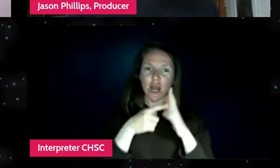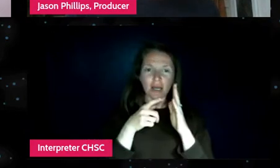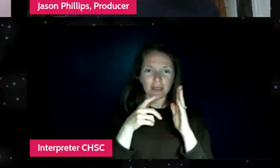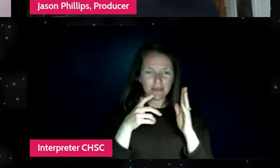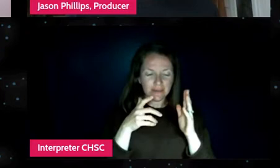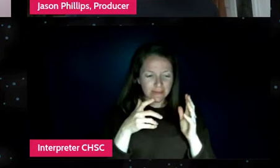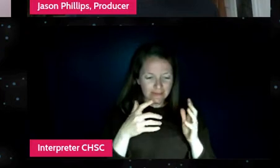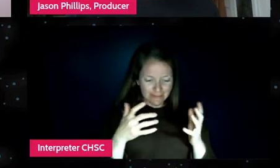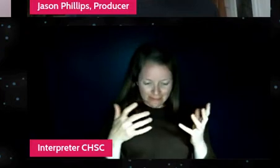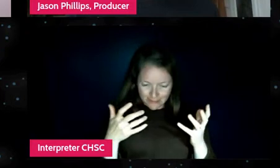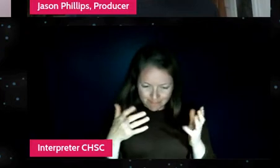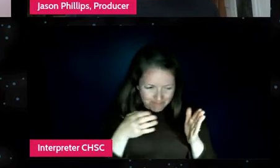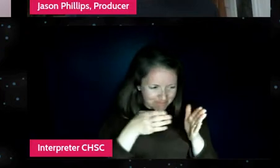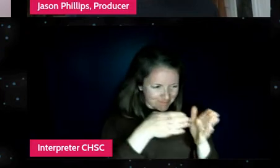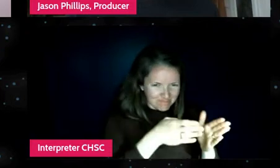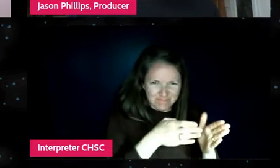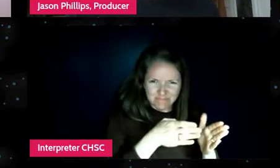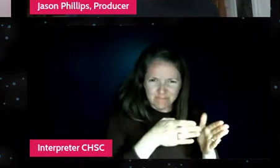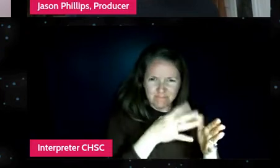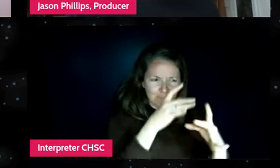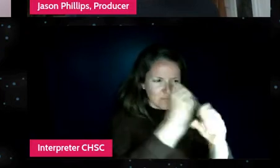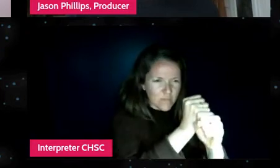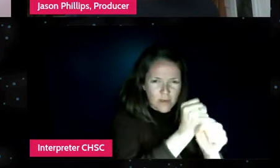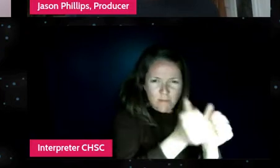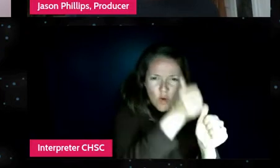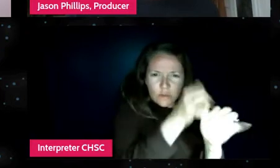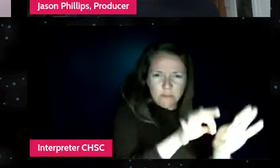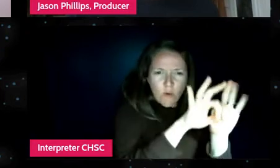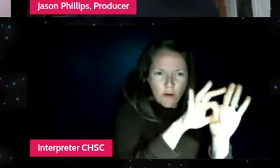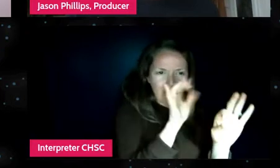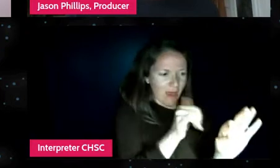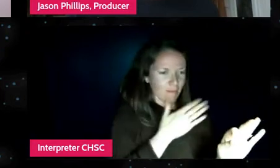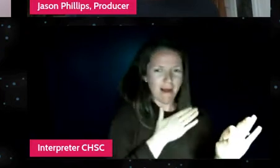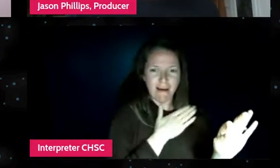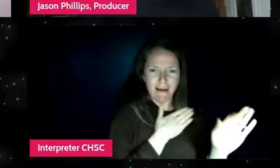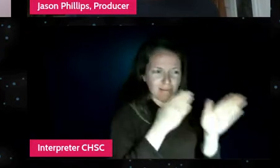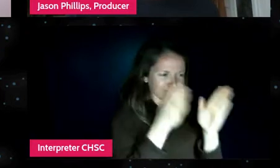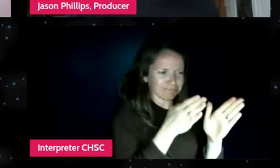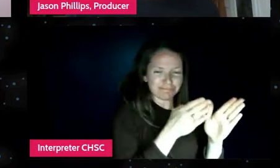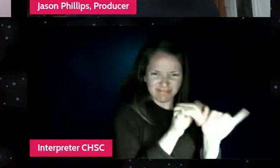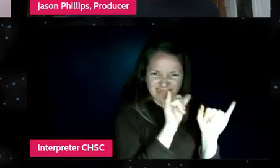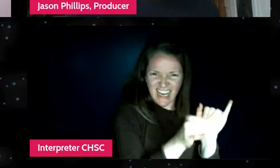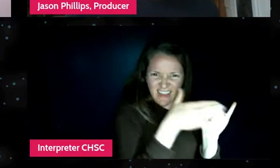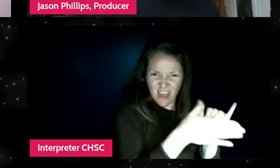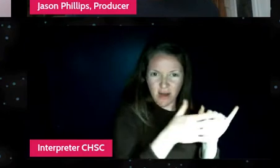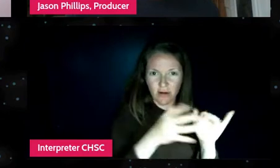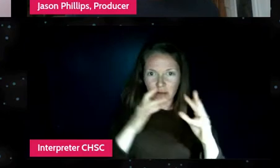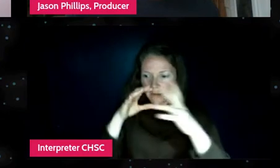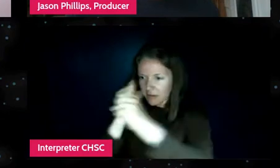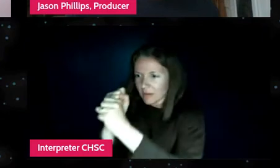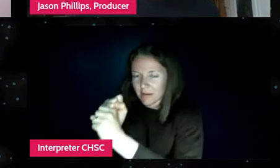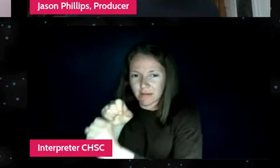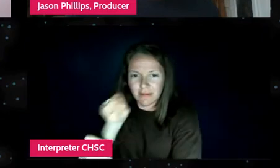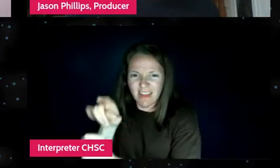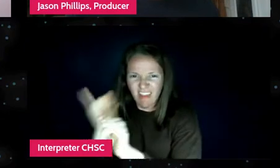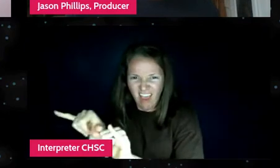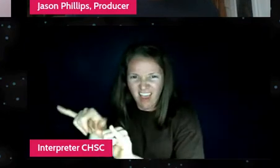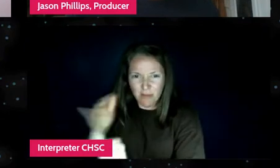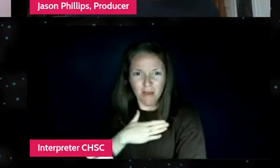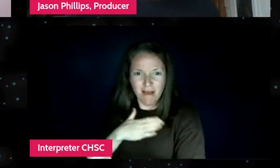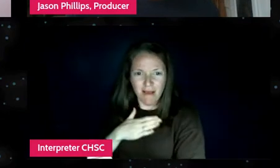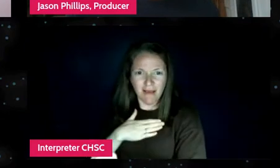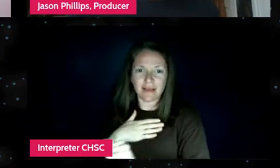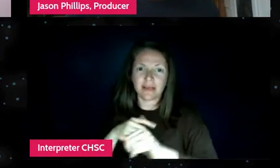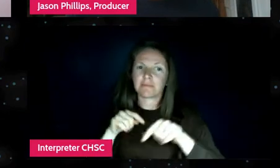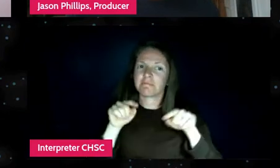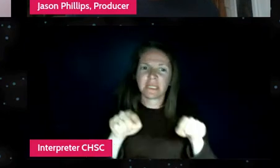in our own direction to the parts of the film that were important to us. And so we stayed there. Like it was so, not every room is like that. This particular